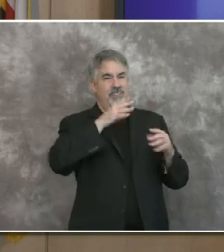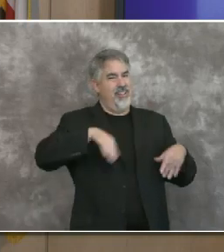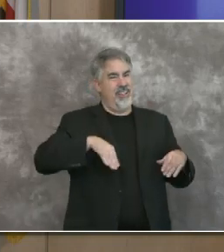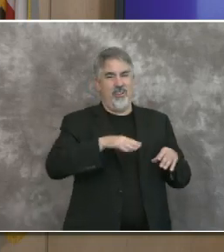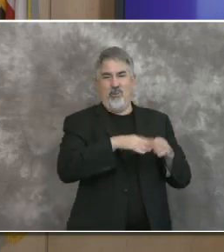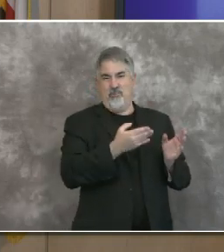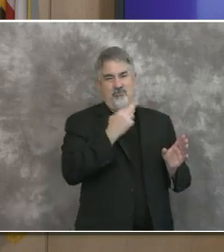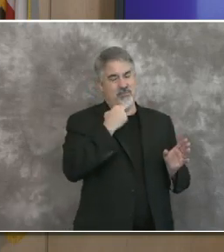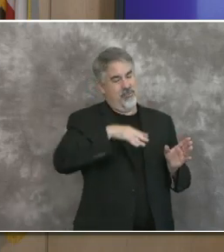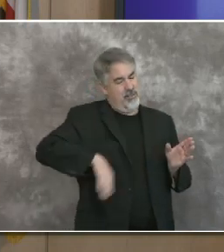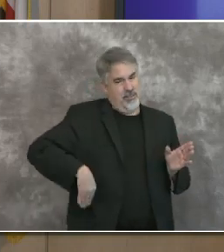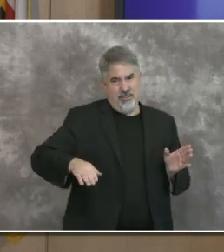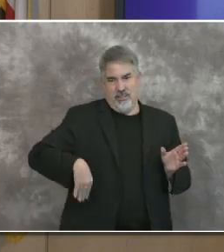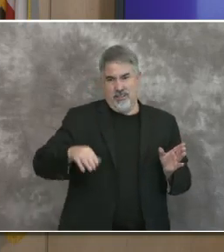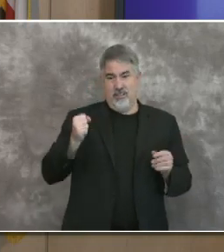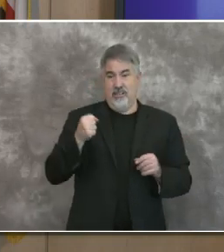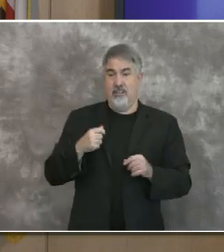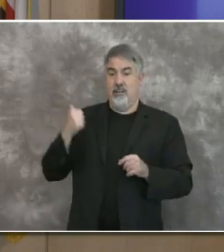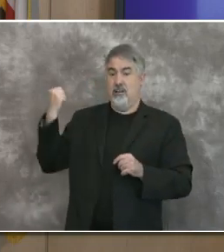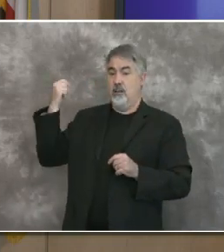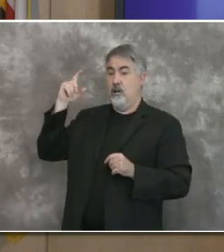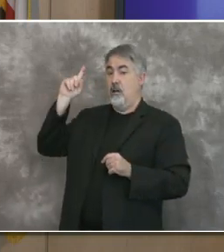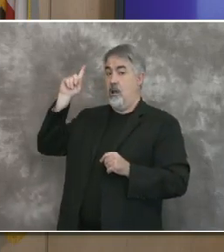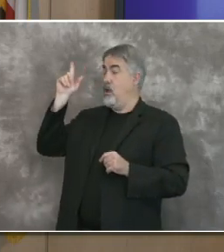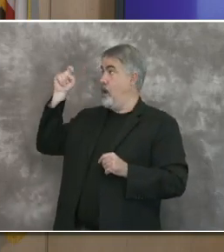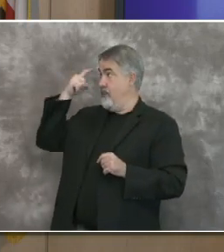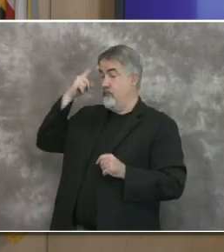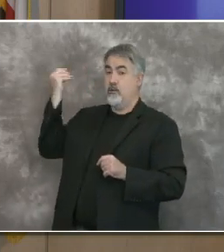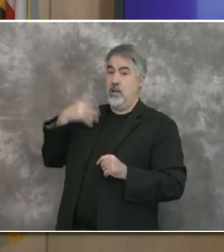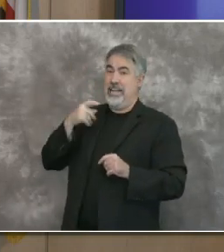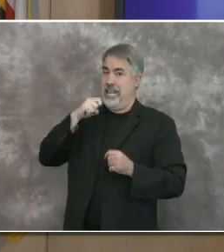for and anticipate when we get there. Does that make sense?